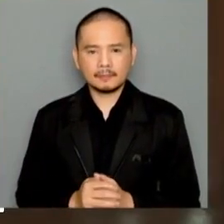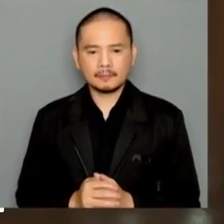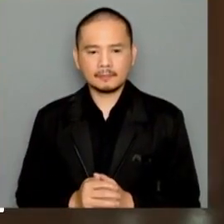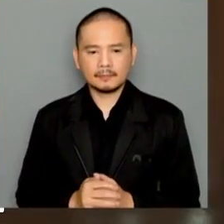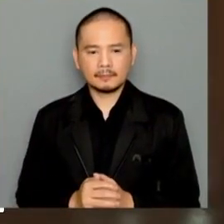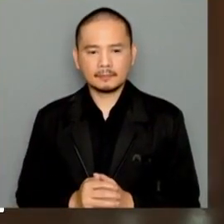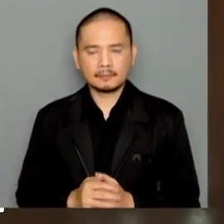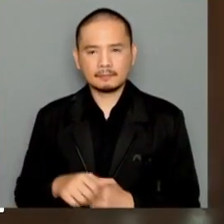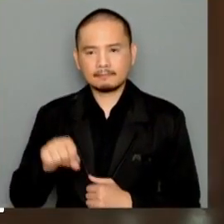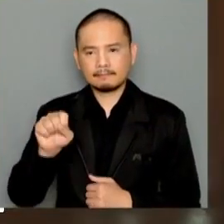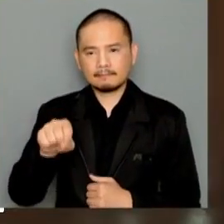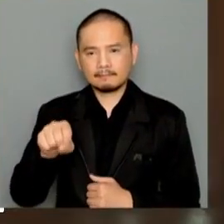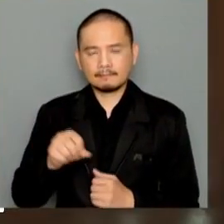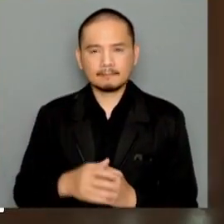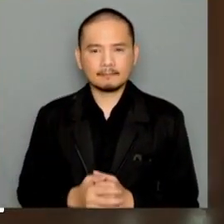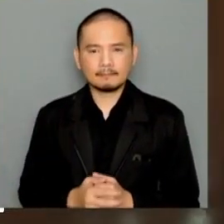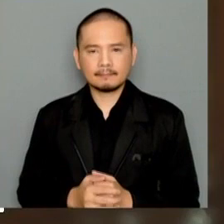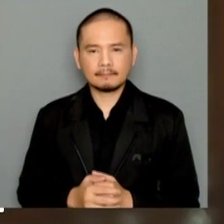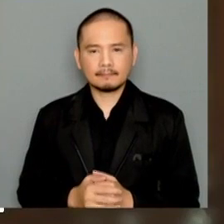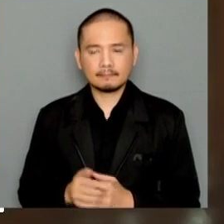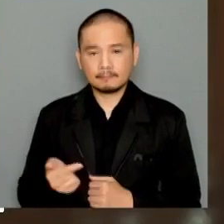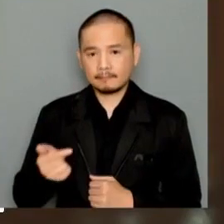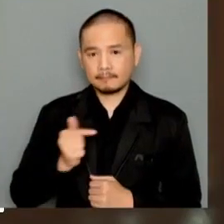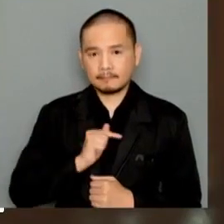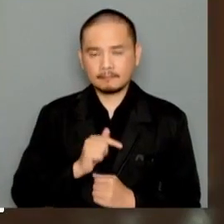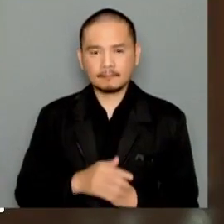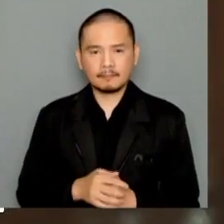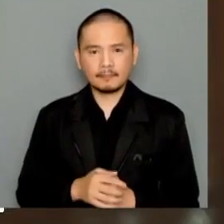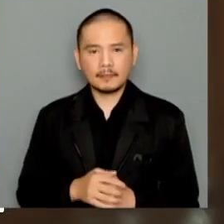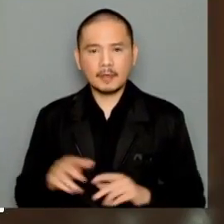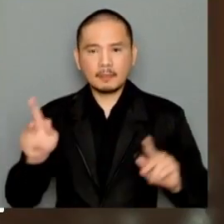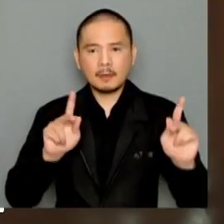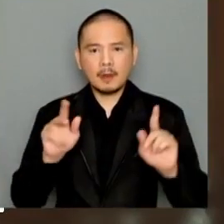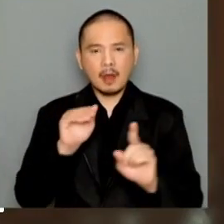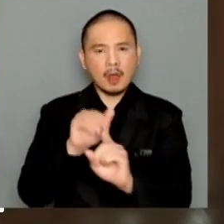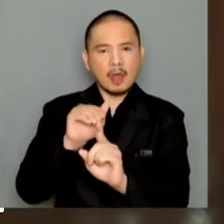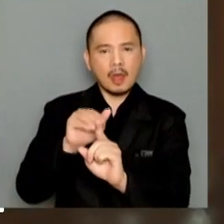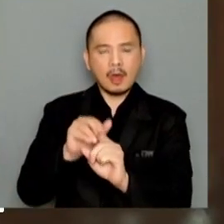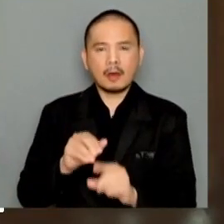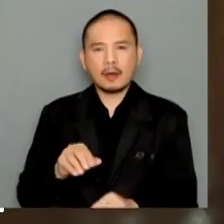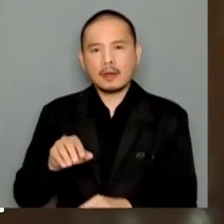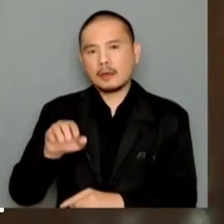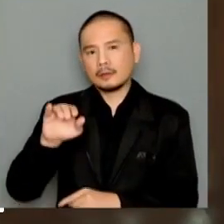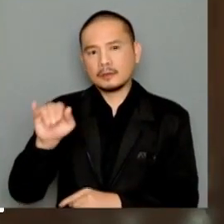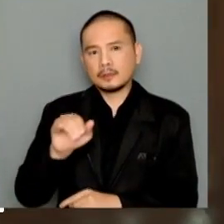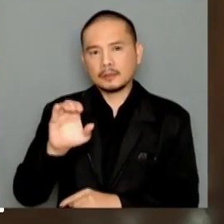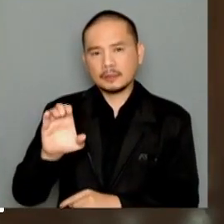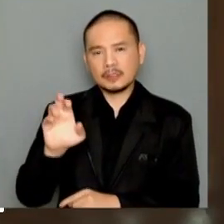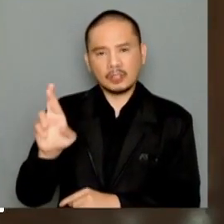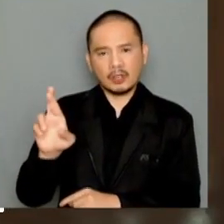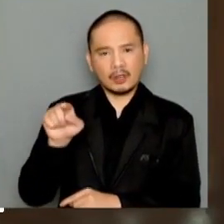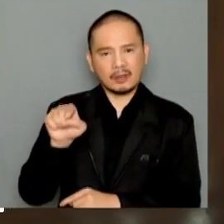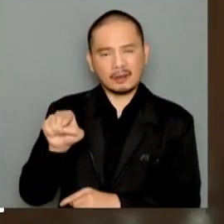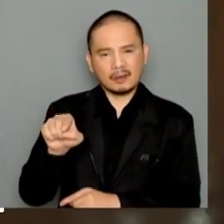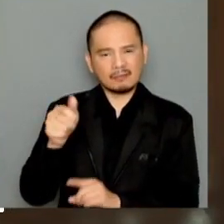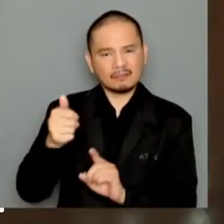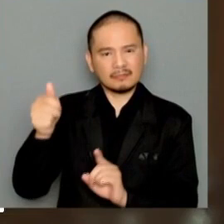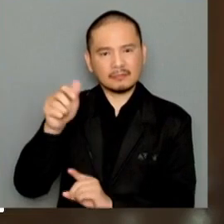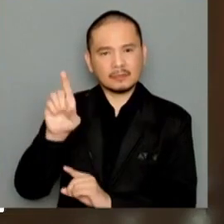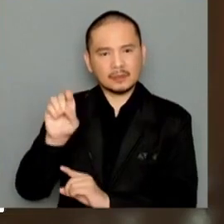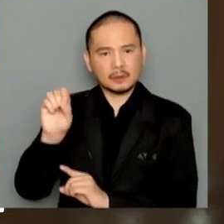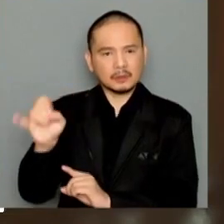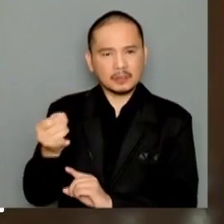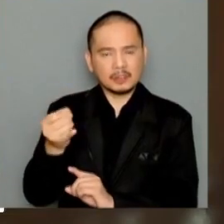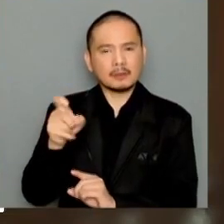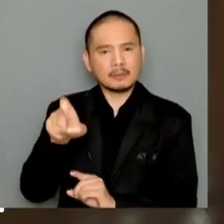Yes, Rica, calls for Justice Secretary Boying Remulla to step down as Justice Secretary over the arrest